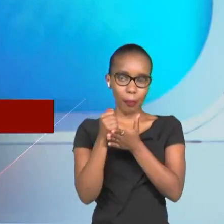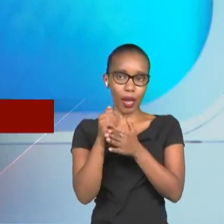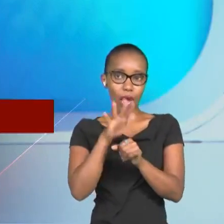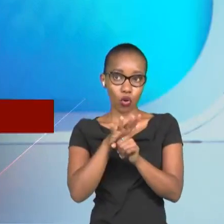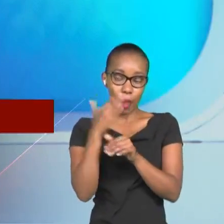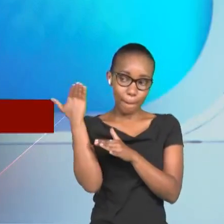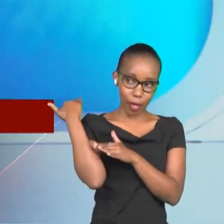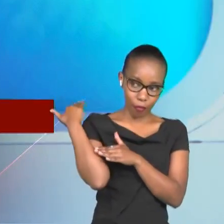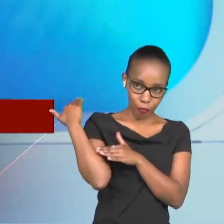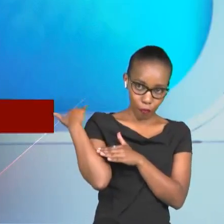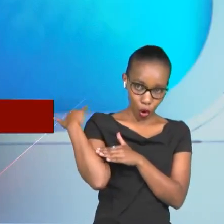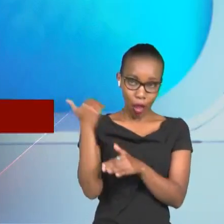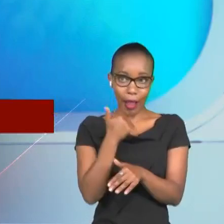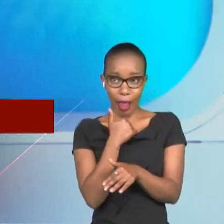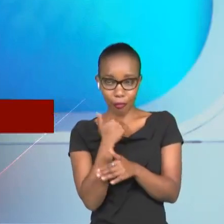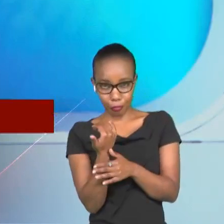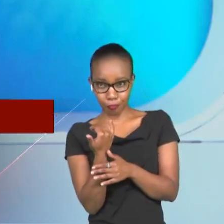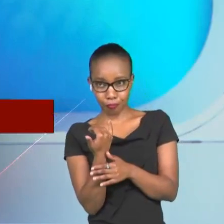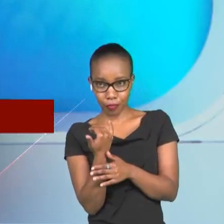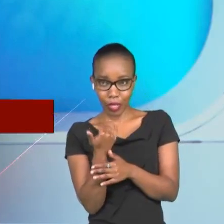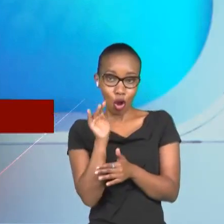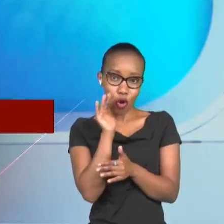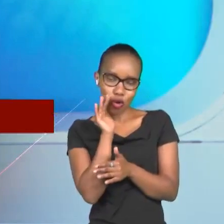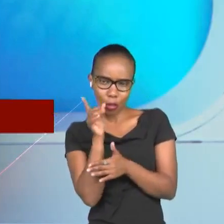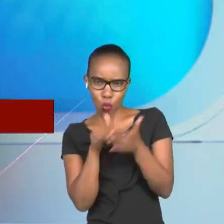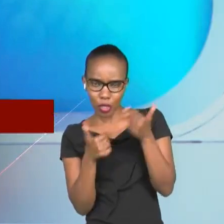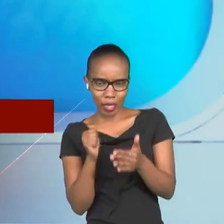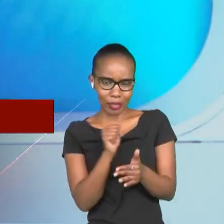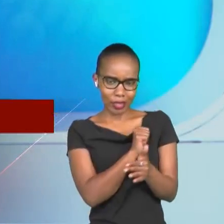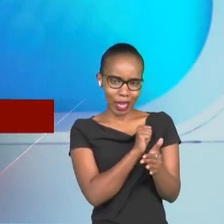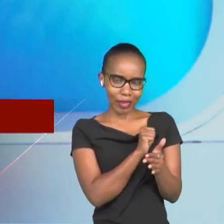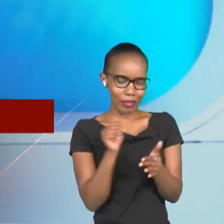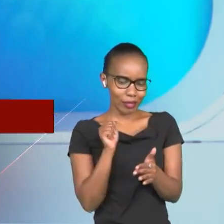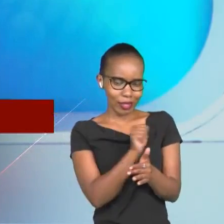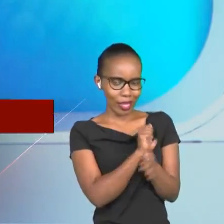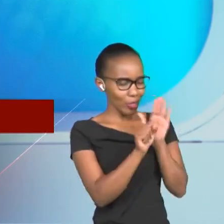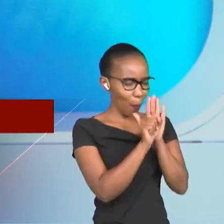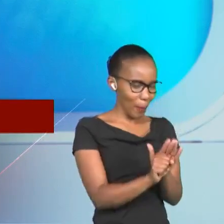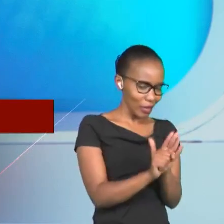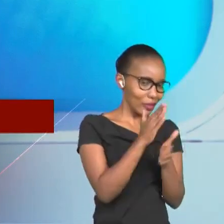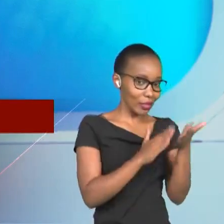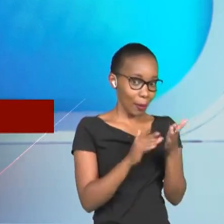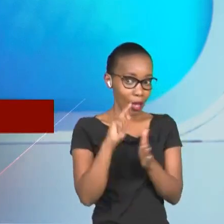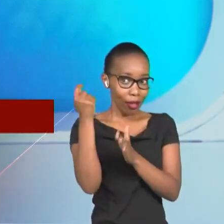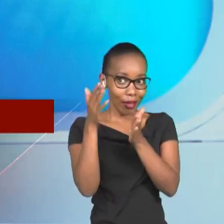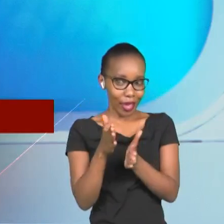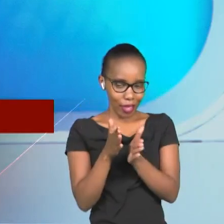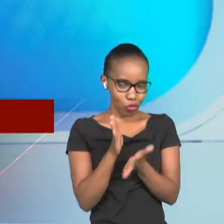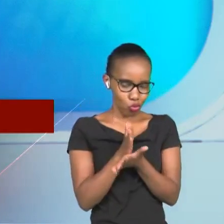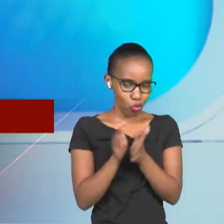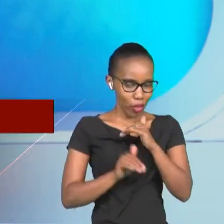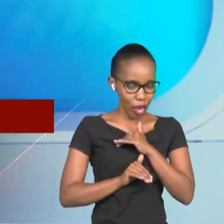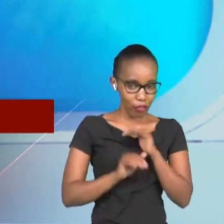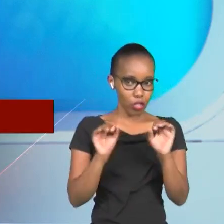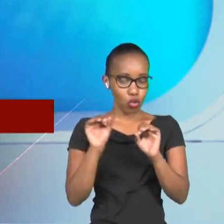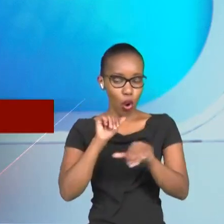the past, there have been allegations that the Senate has been biased in certain cases. We've had, I mean, Kenyans were generally dissatisfied